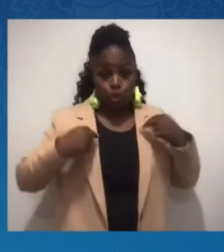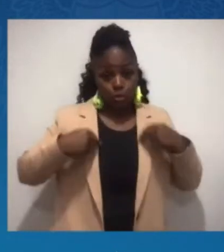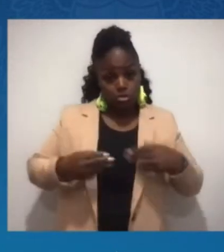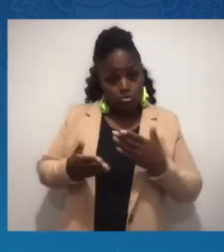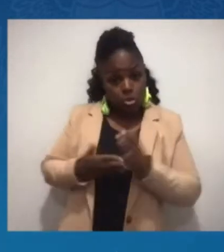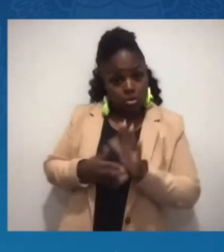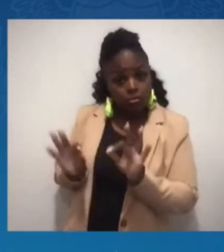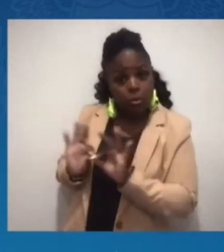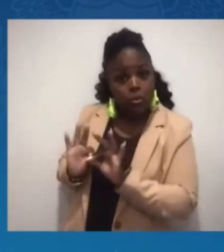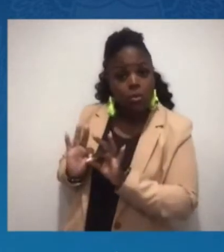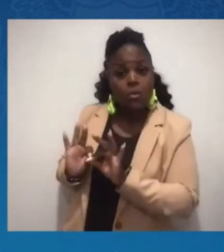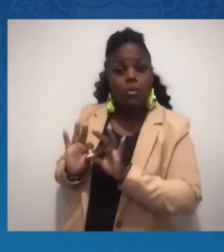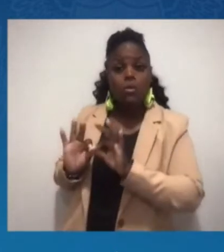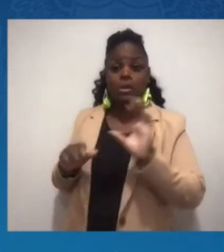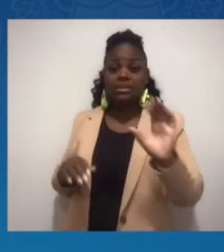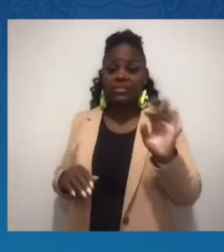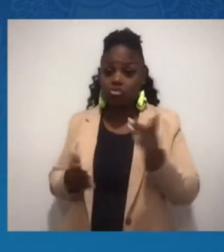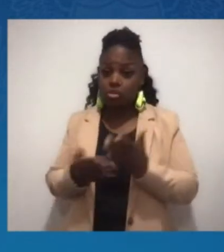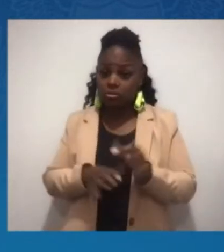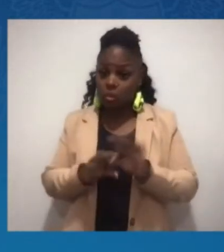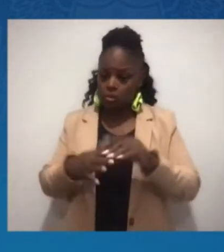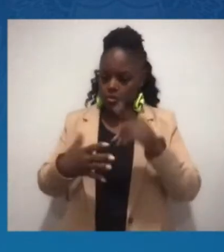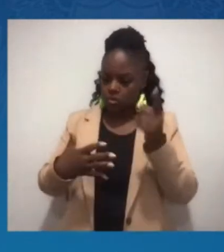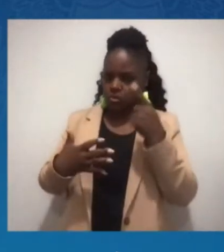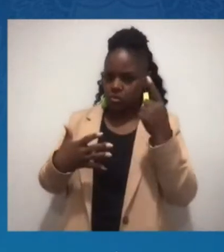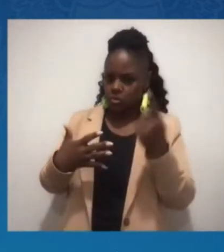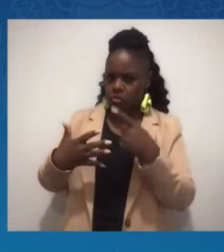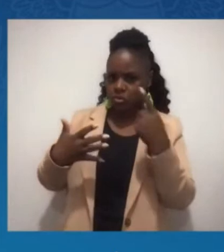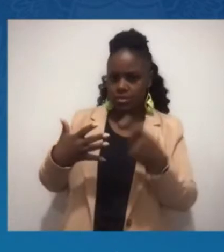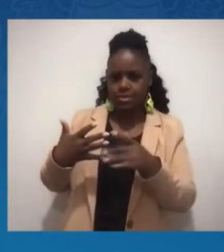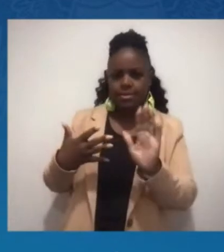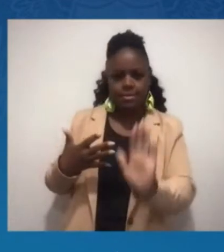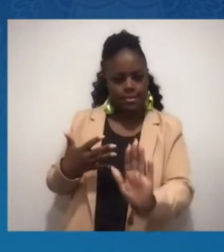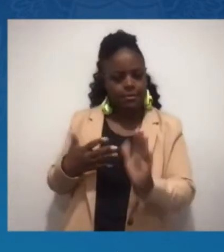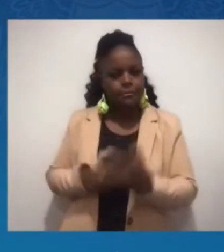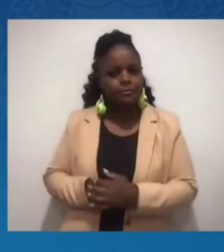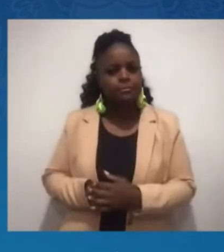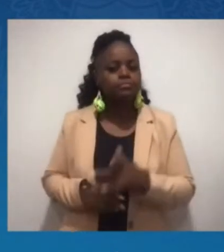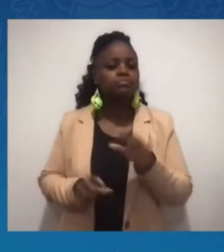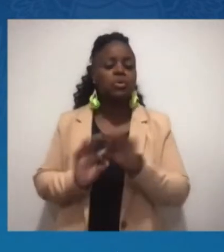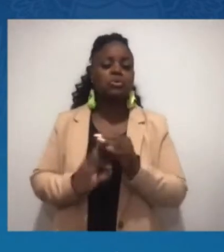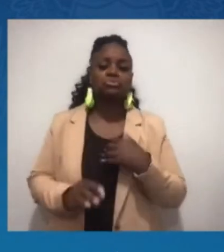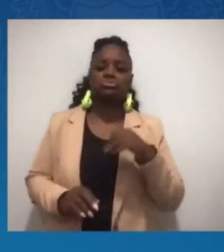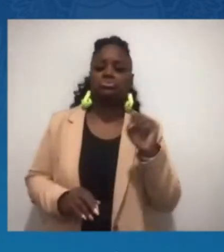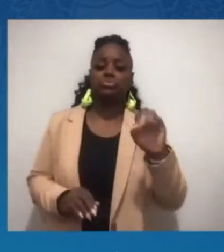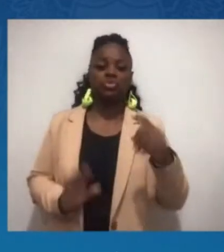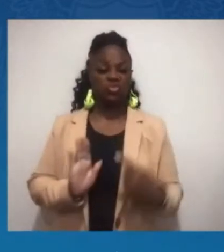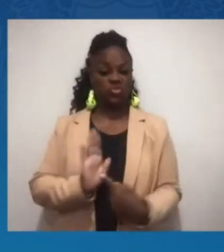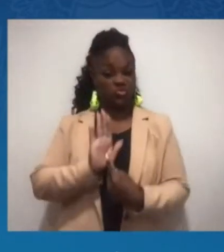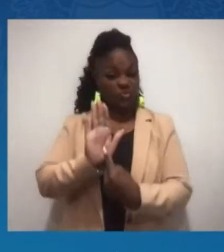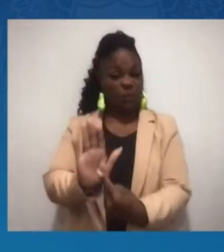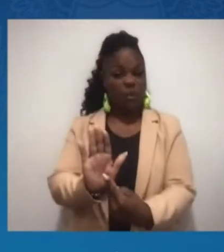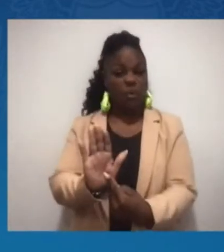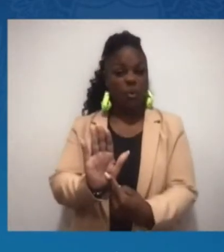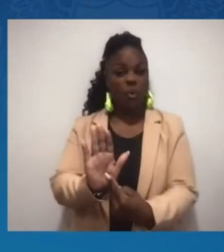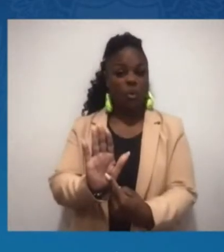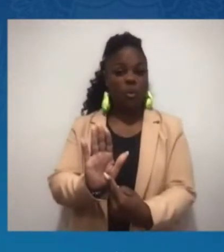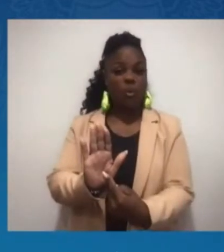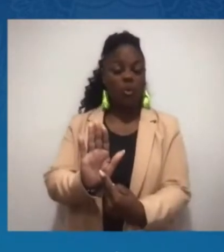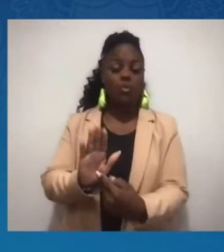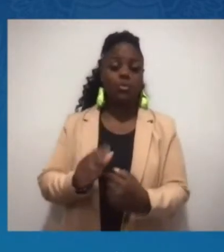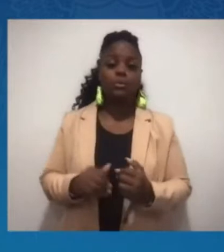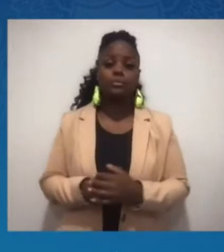rights. But you see, there's something that comes with being a role model. And there are a